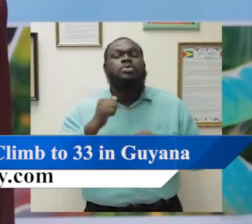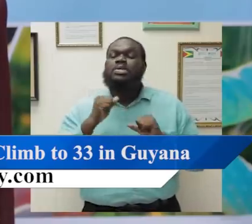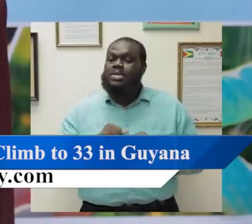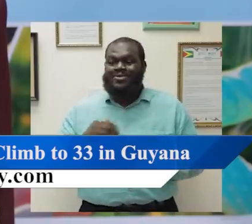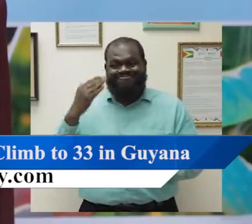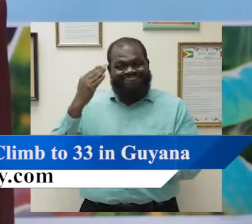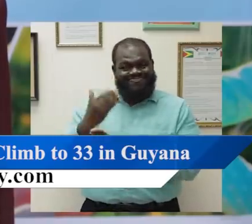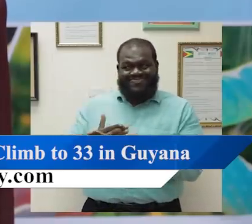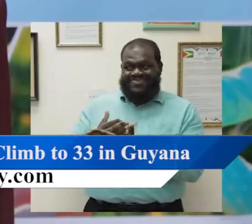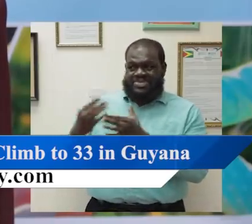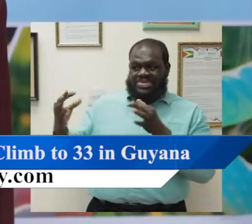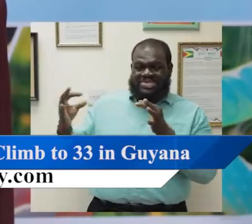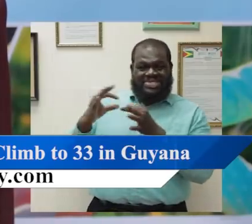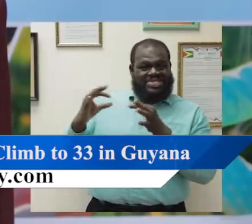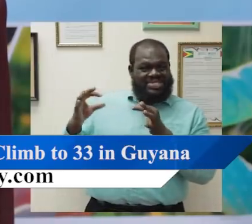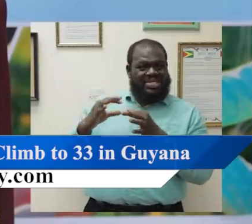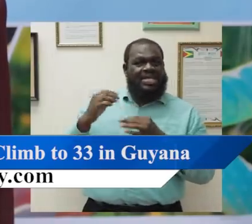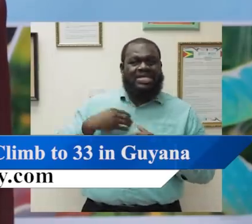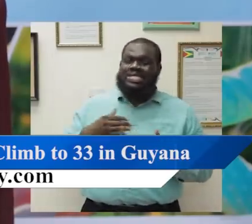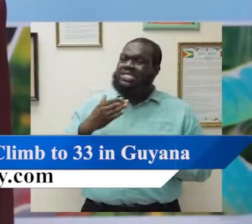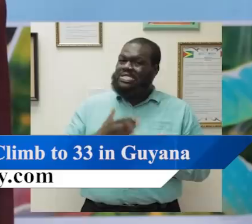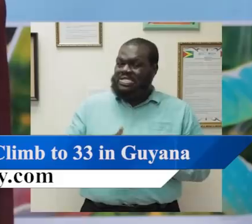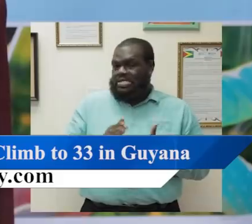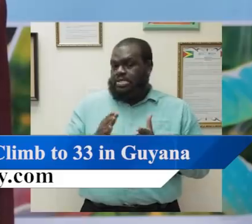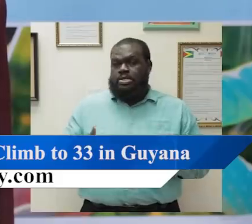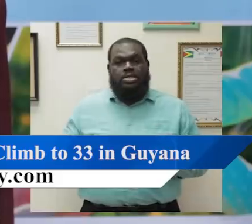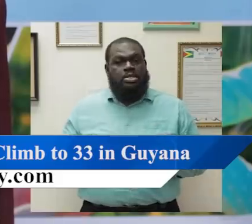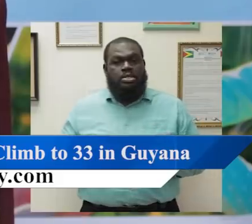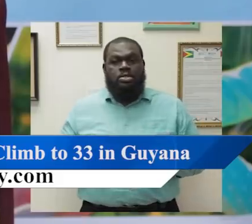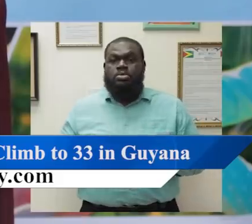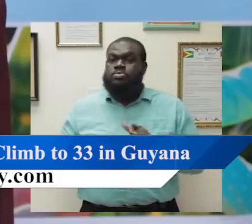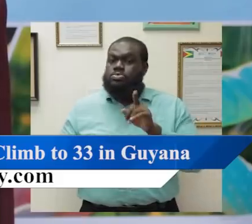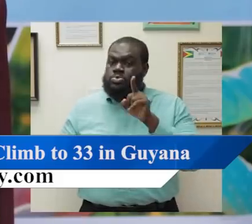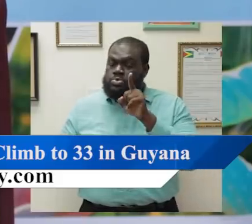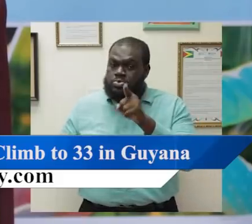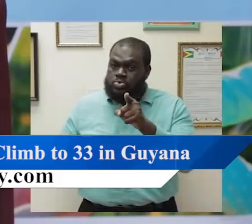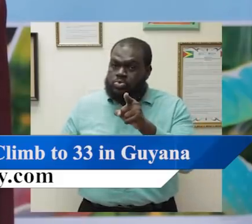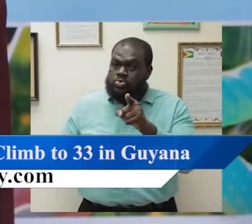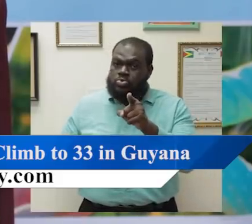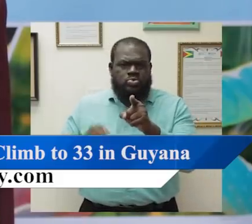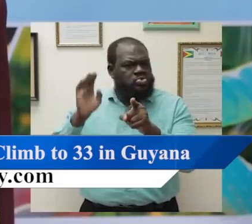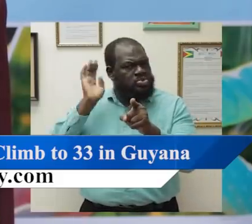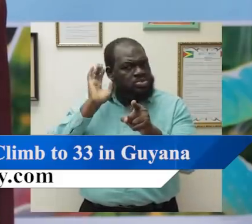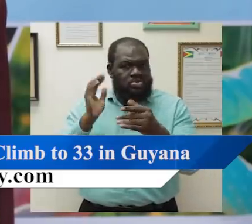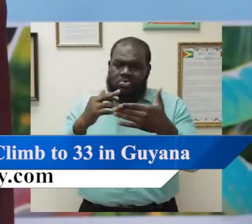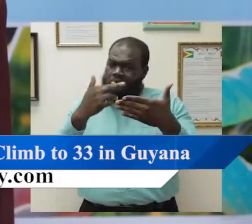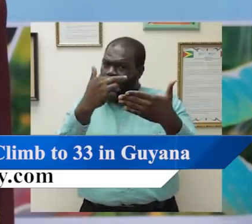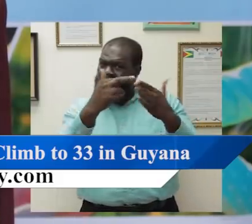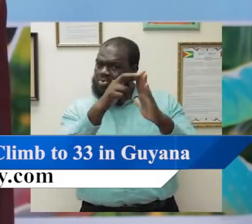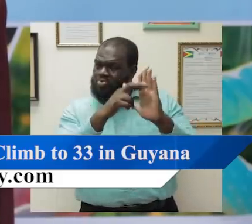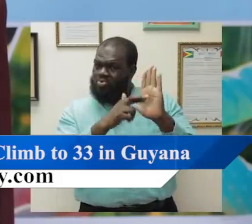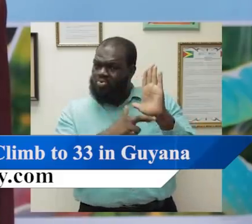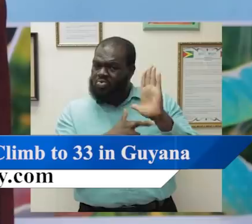the transmission and reduce the deaths if you follow the guidelines that we continue